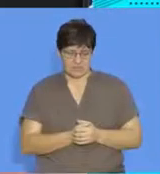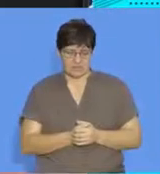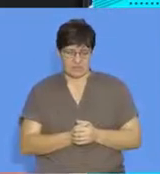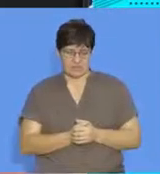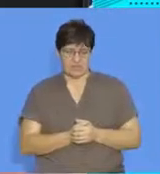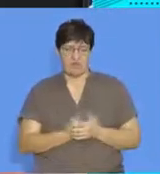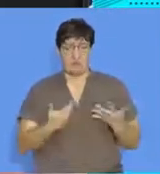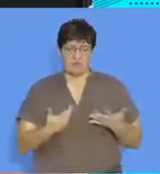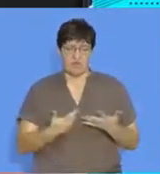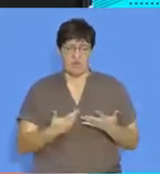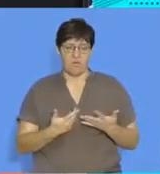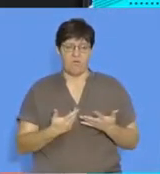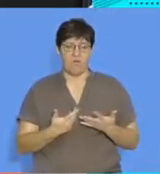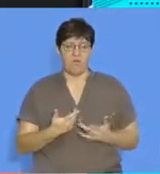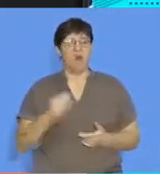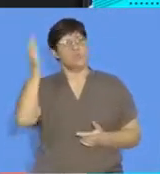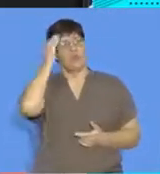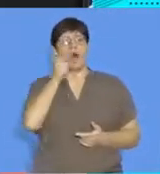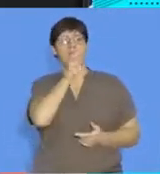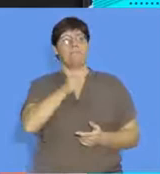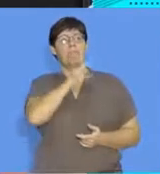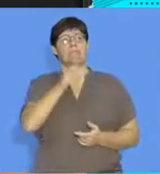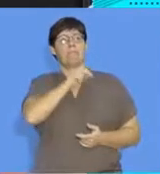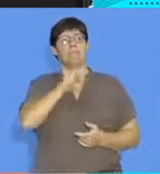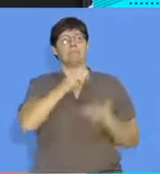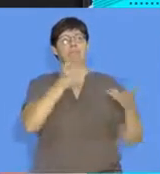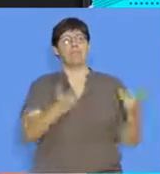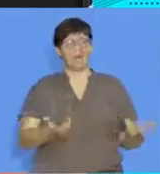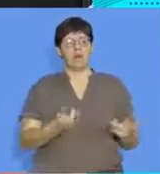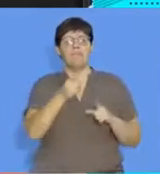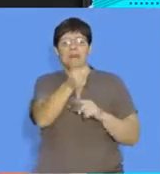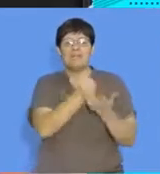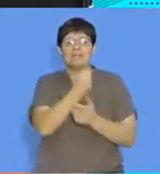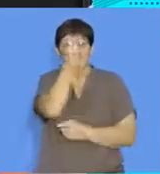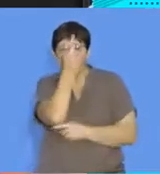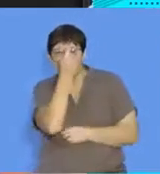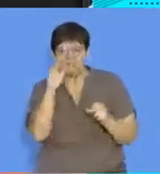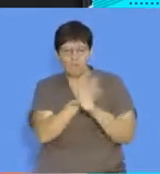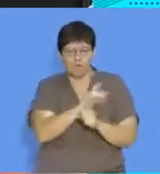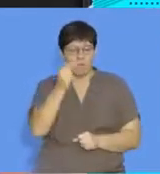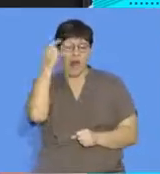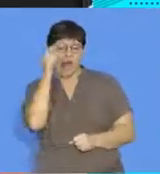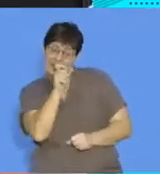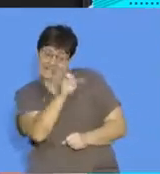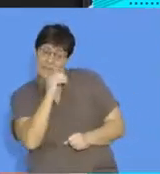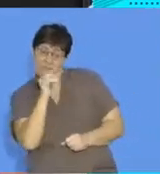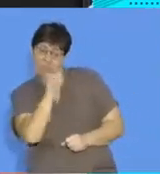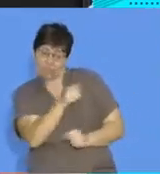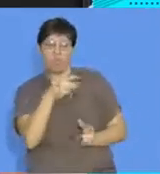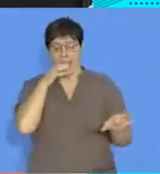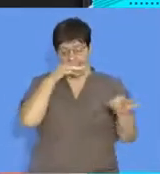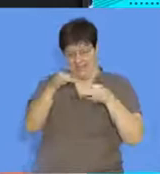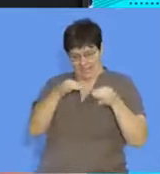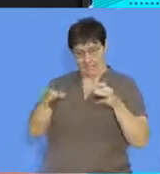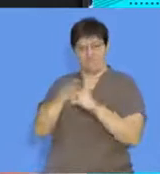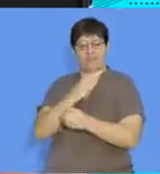to define in terms of reciting them, but also with an intention to understand, right? So each time we talk of definitions, think